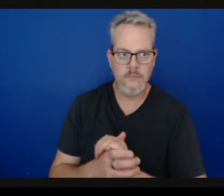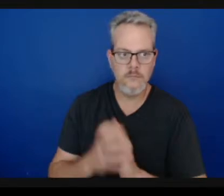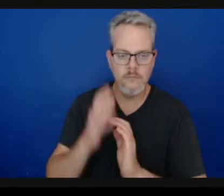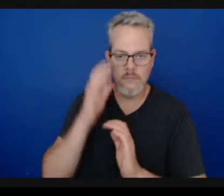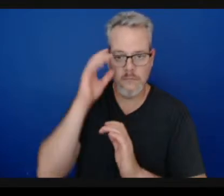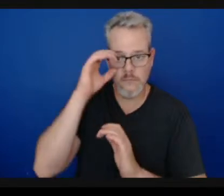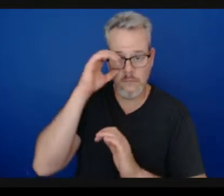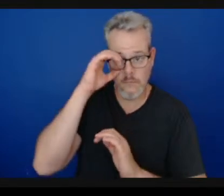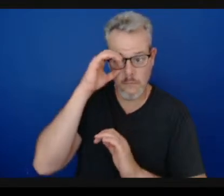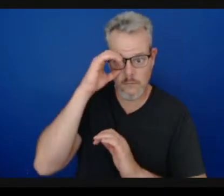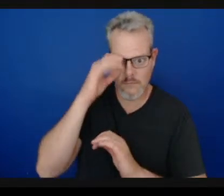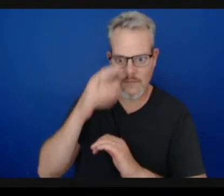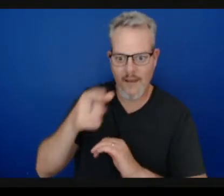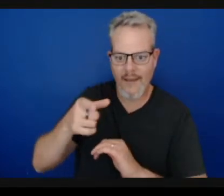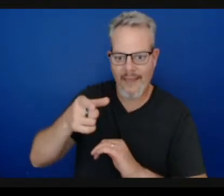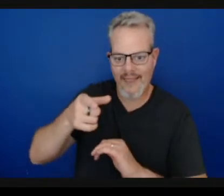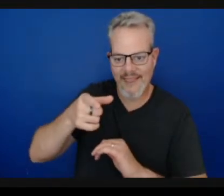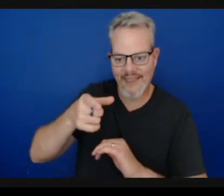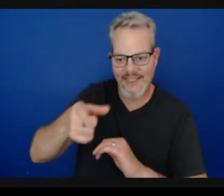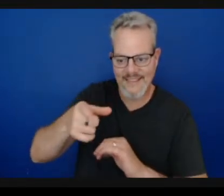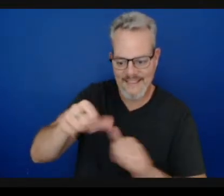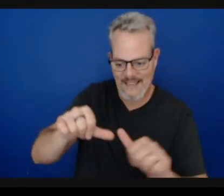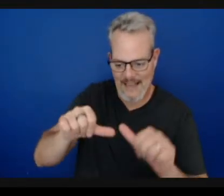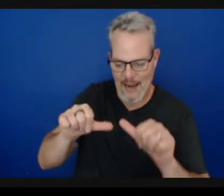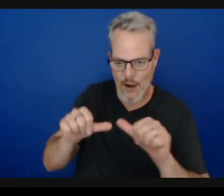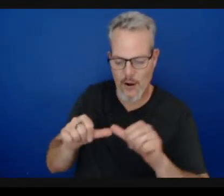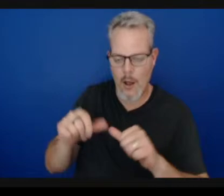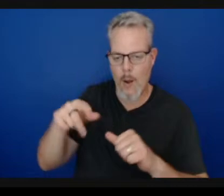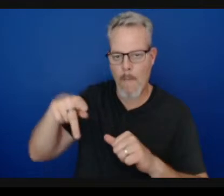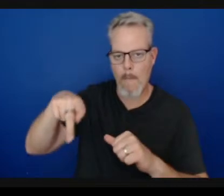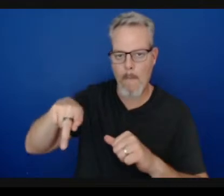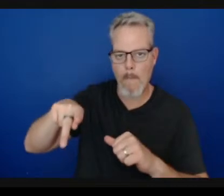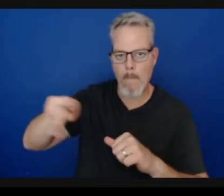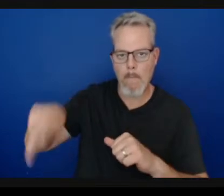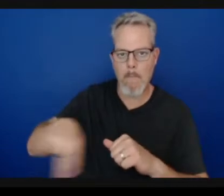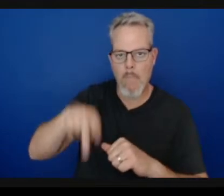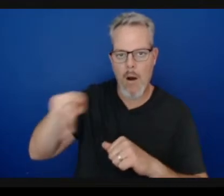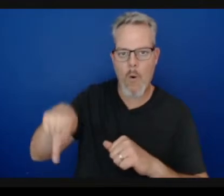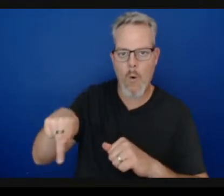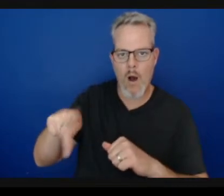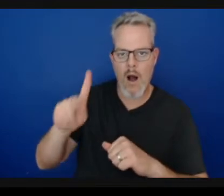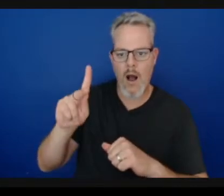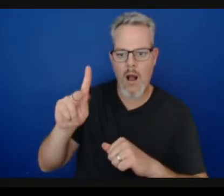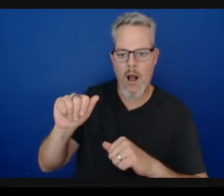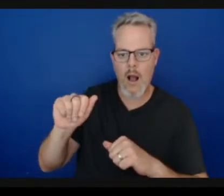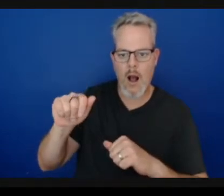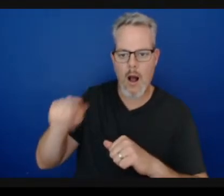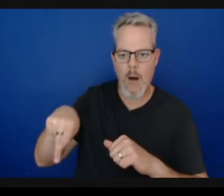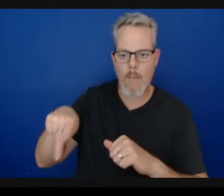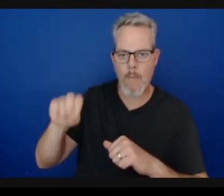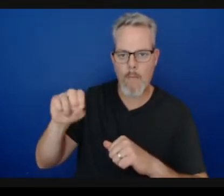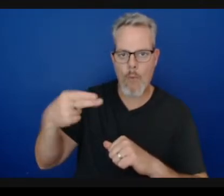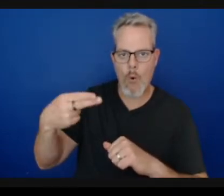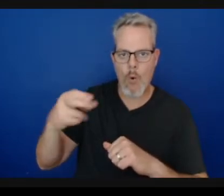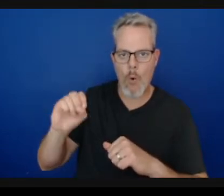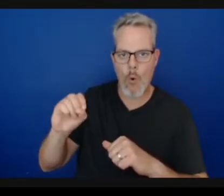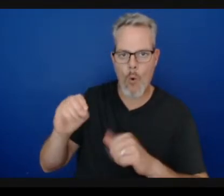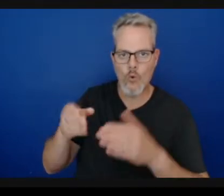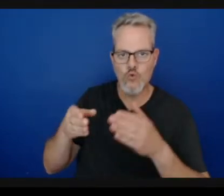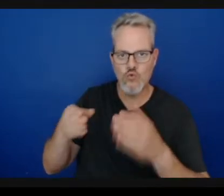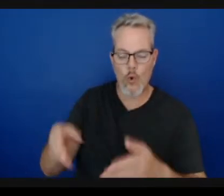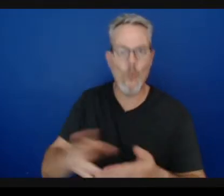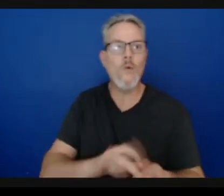This is where the Pahoa Kapoho Road came through. Now that has some strong 2018 vibes